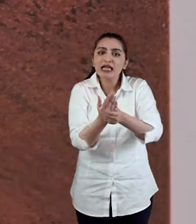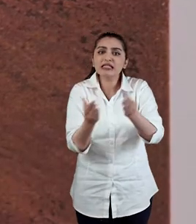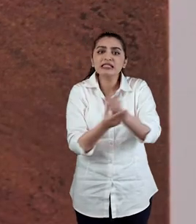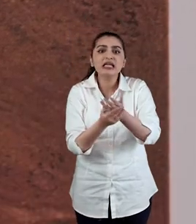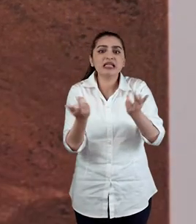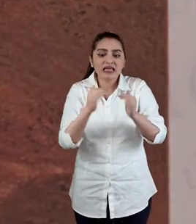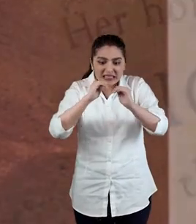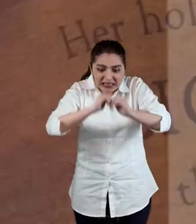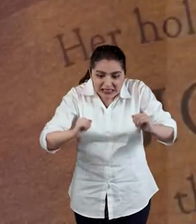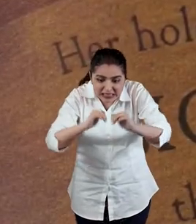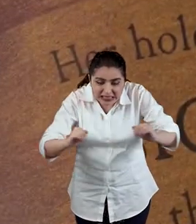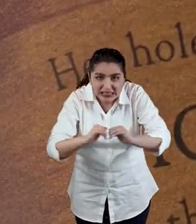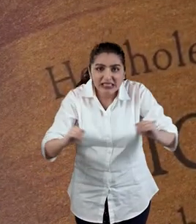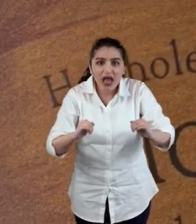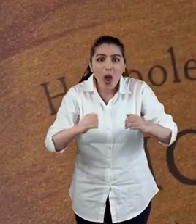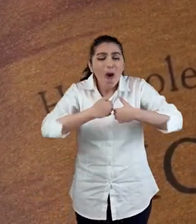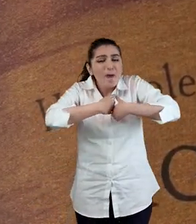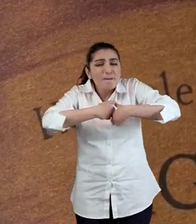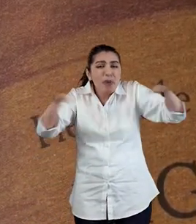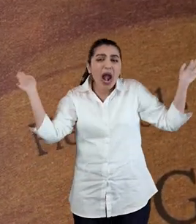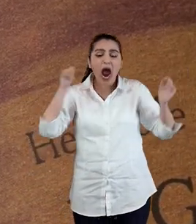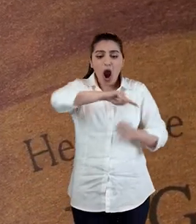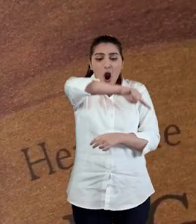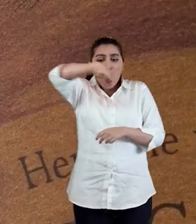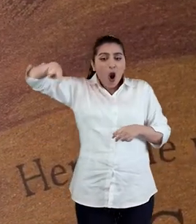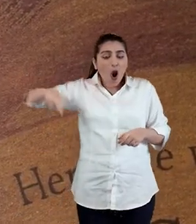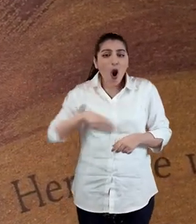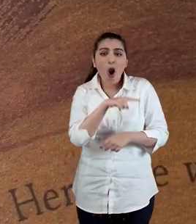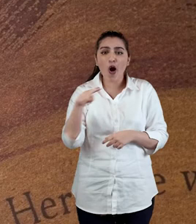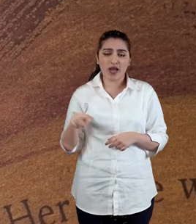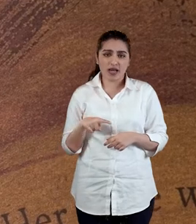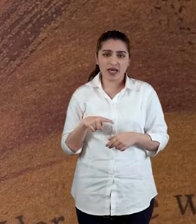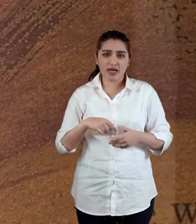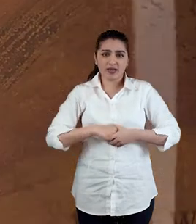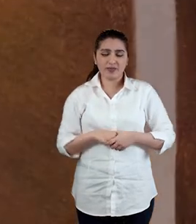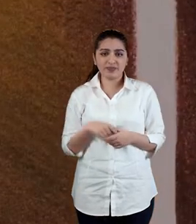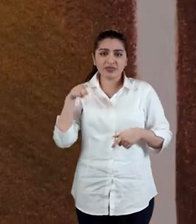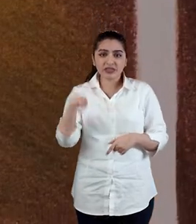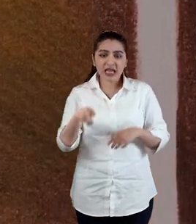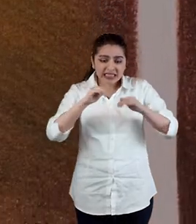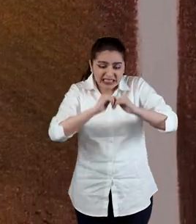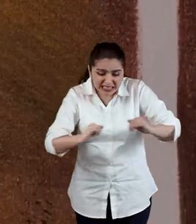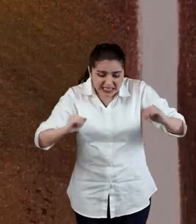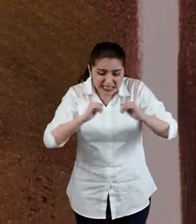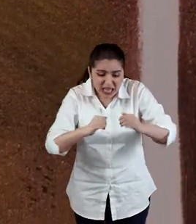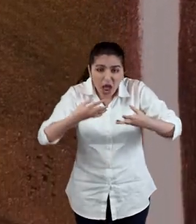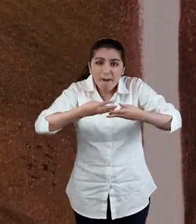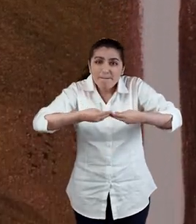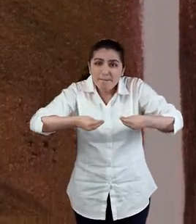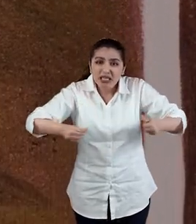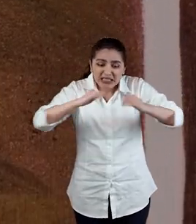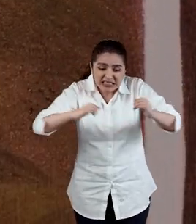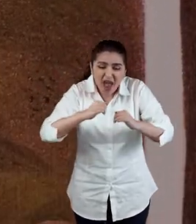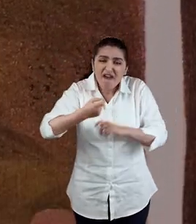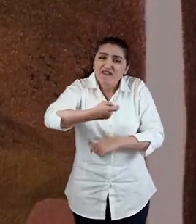so keen. Her hole would be bigger than any yet seen. She dug down ever